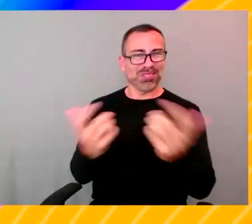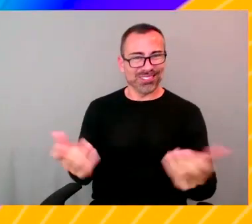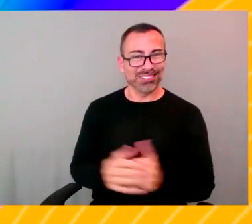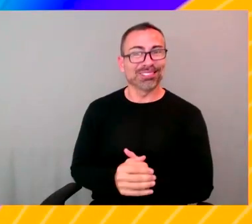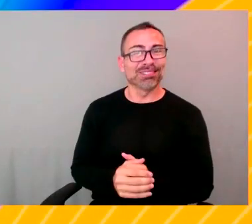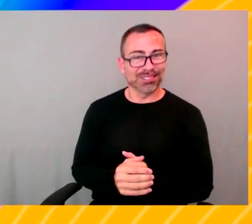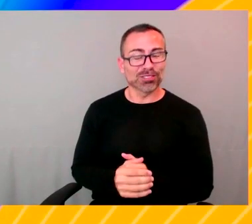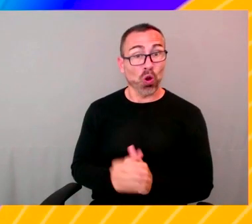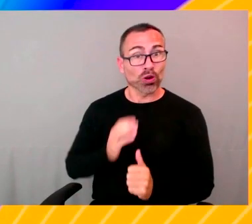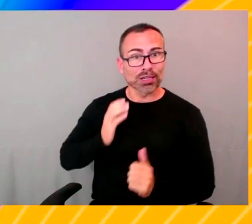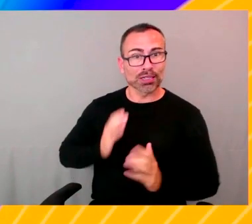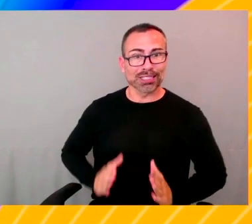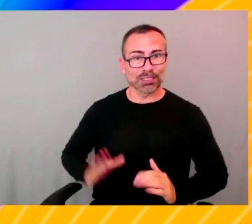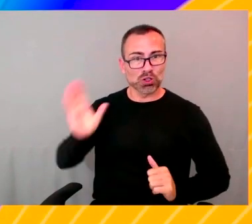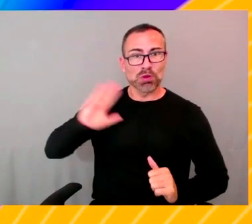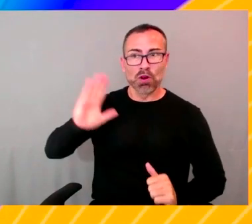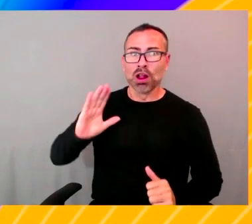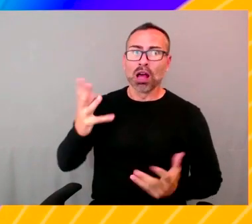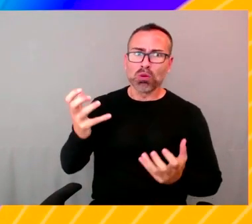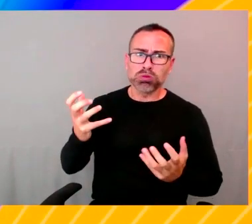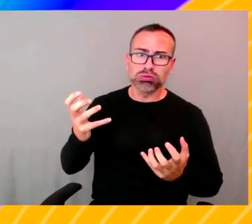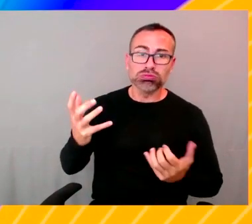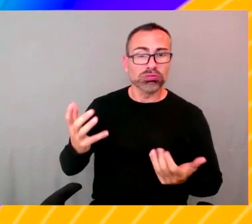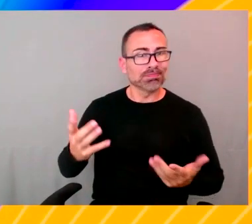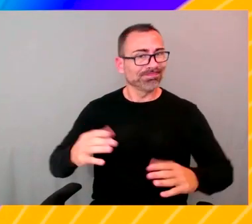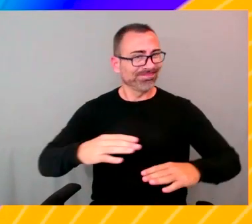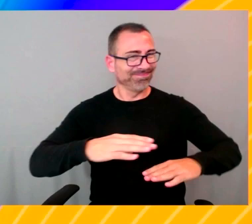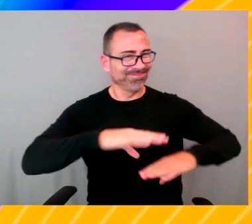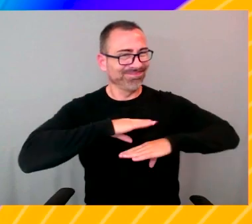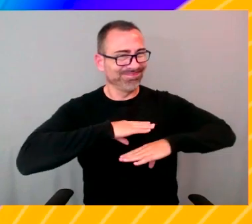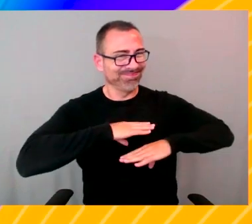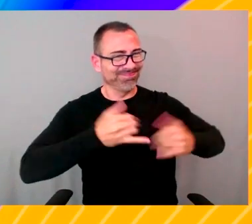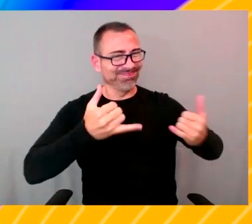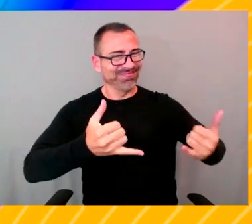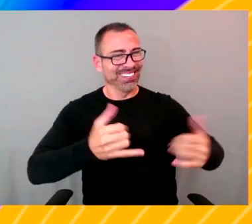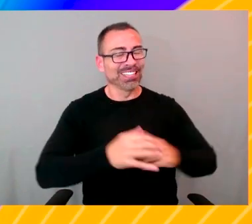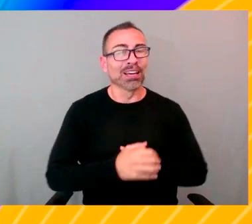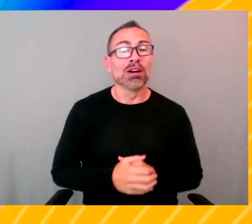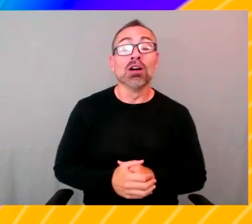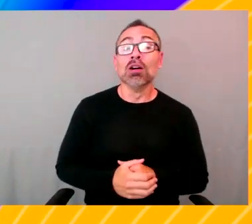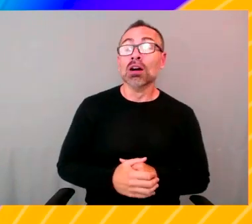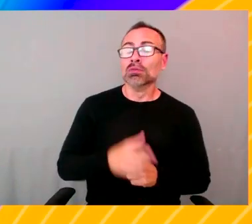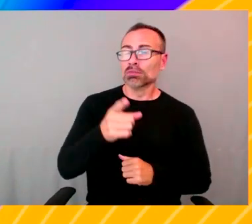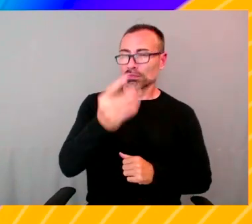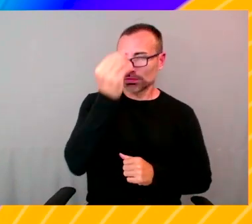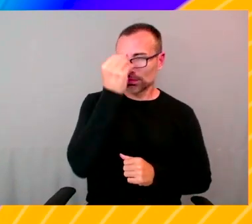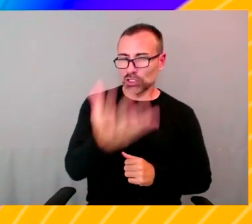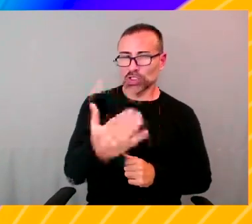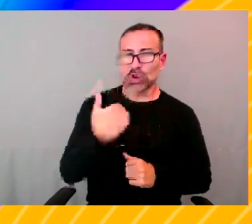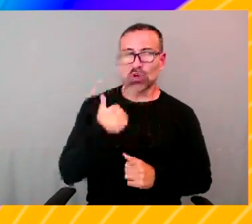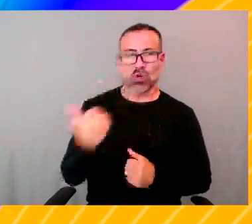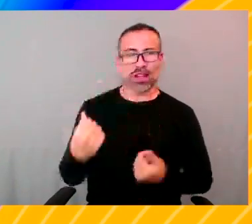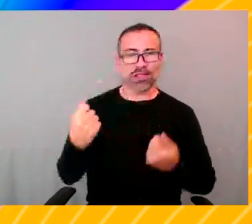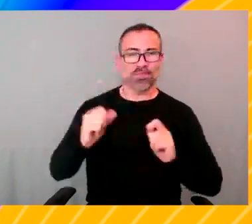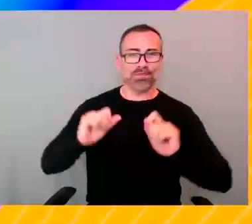by creating this integration. And we have a blog post that describes using this,